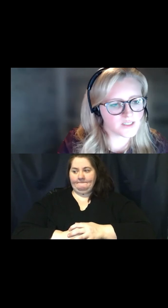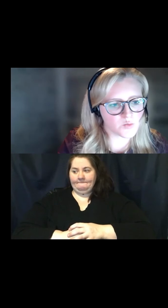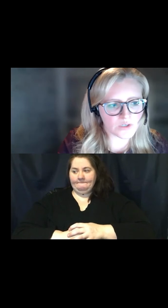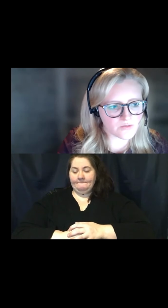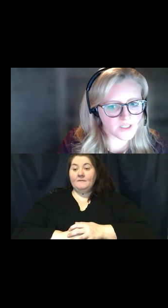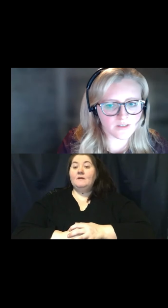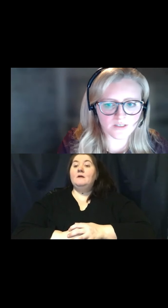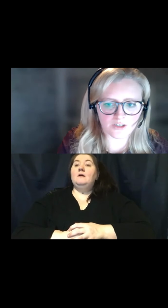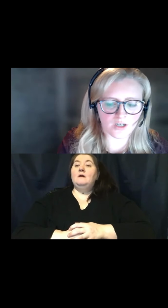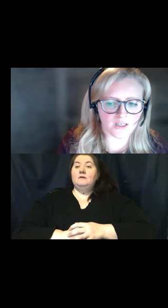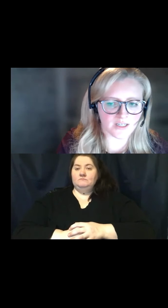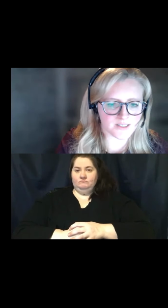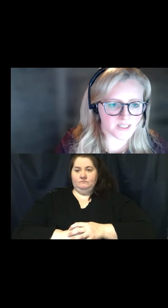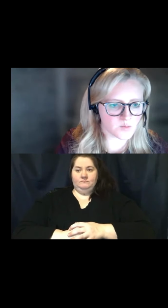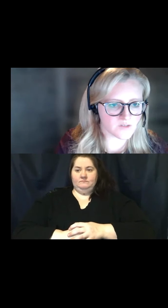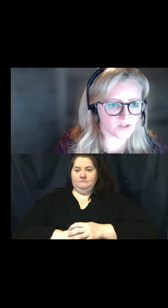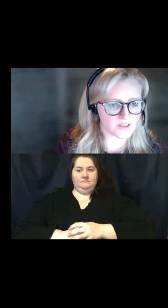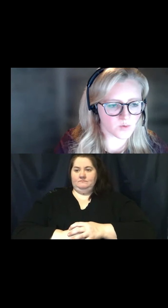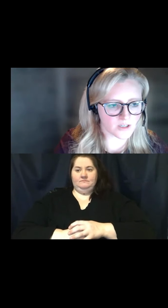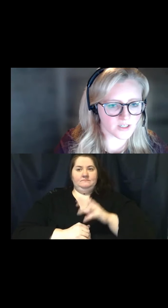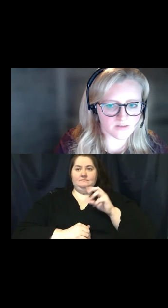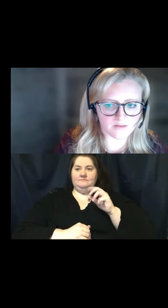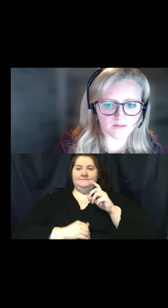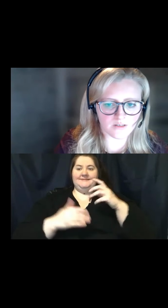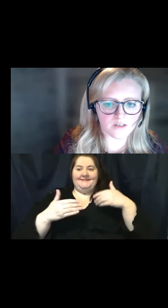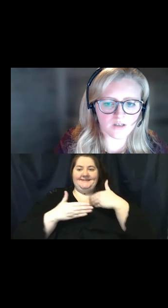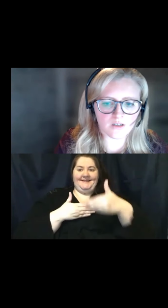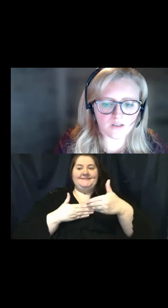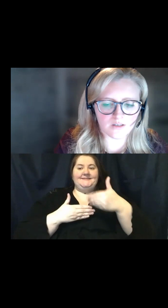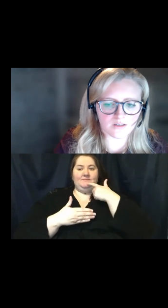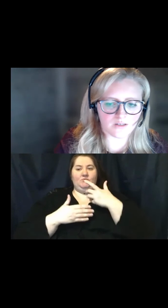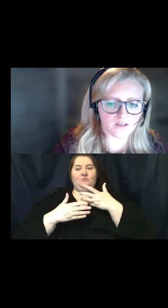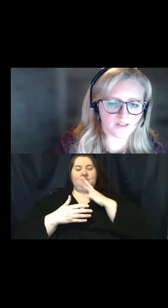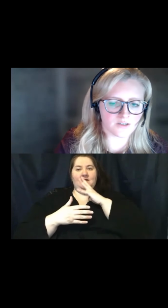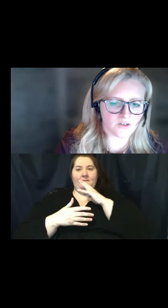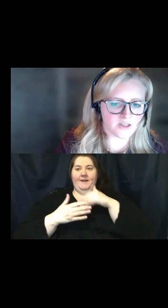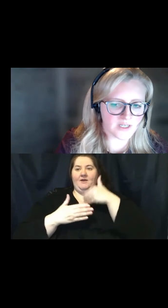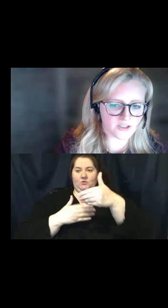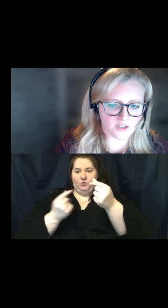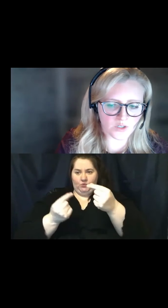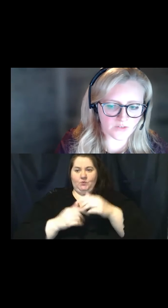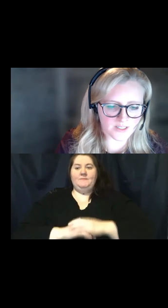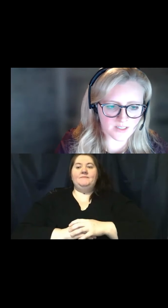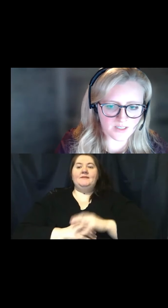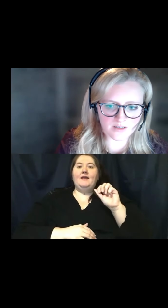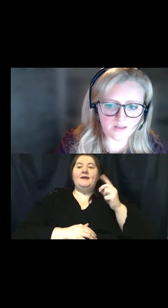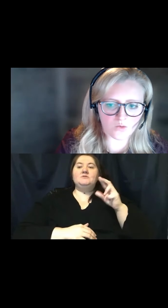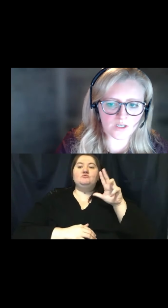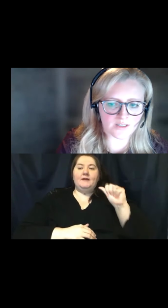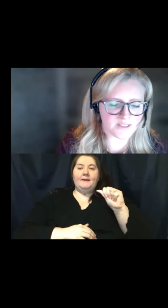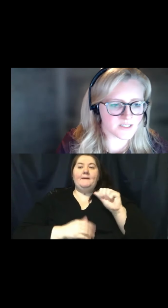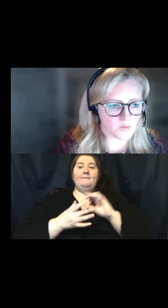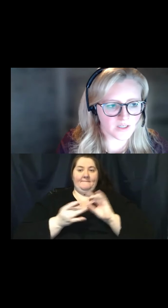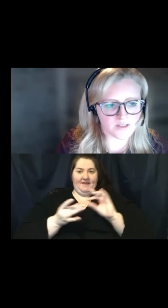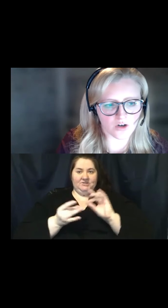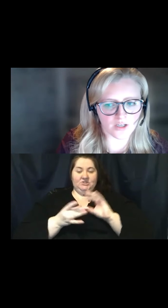Now I'd like to briefly touch on next steps for this project. As Andrea mentioned previously,